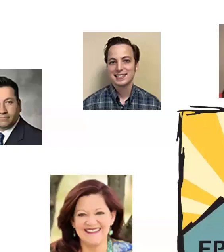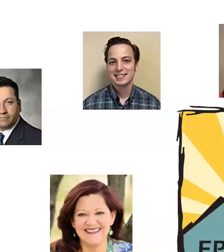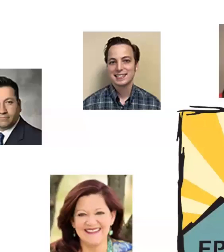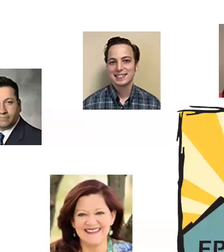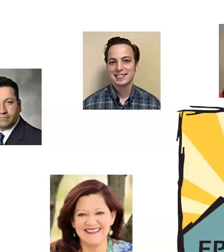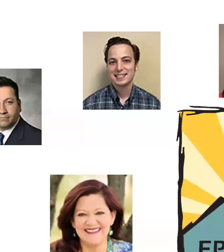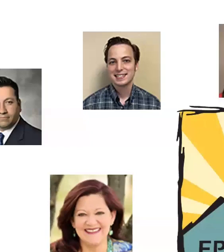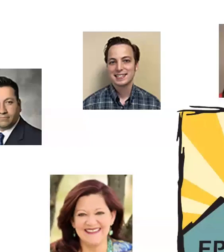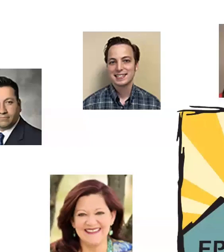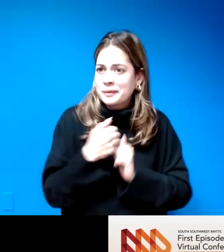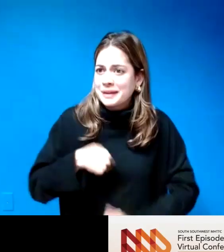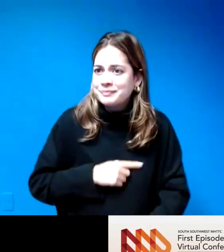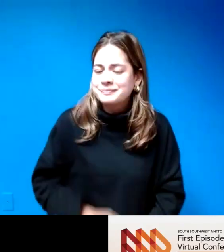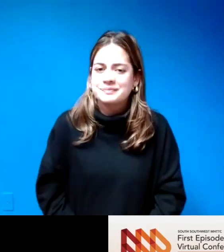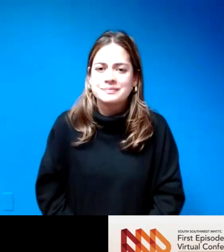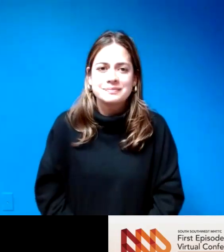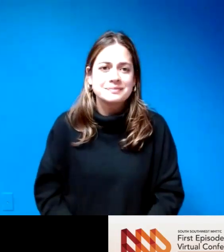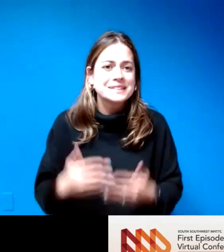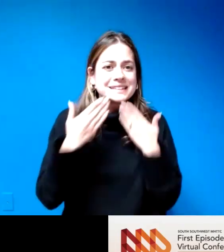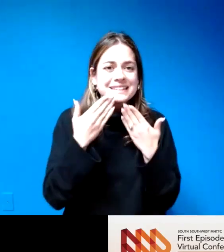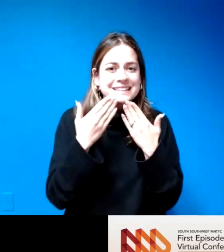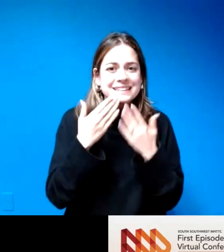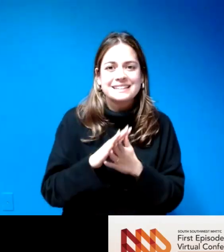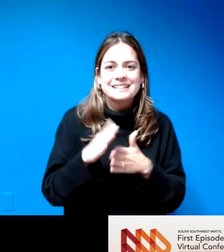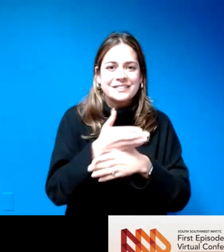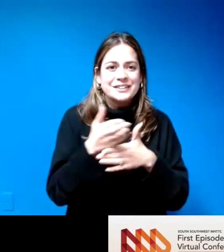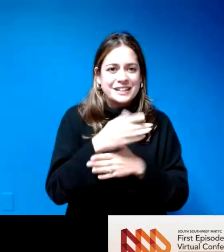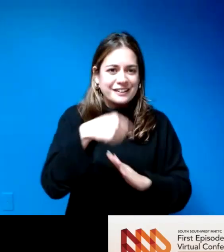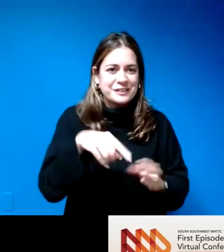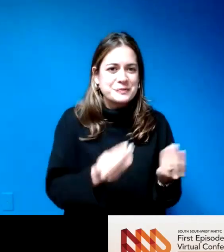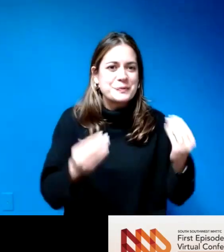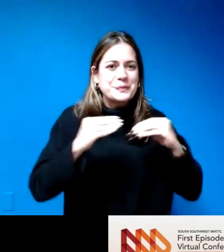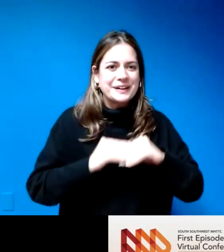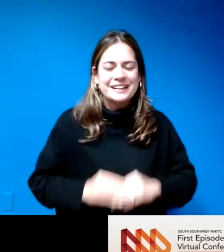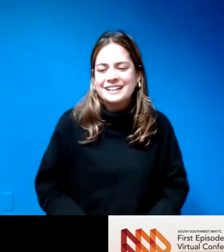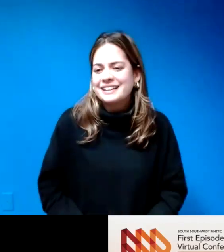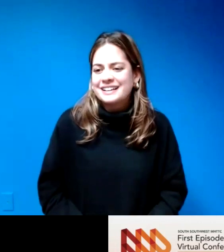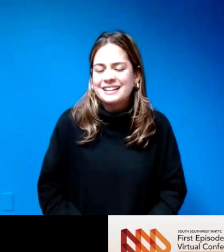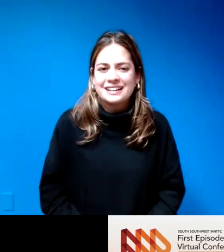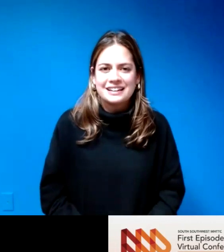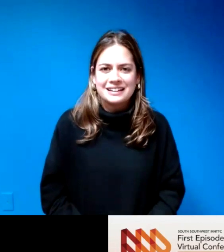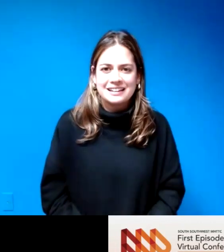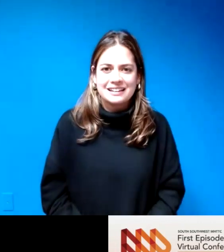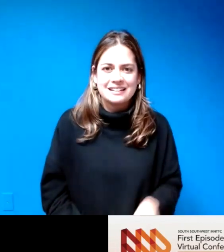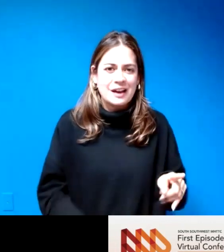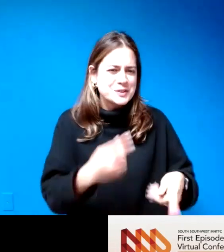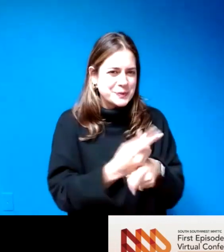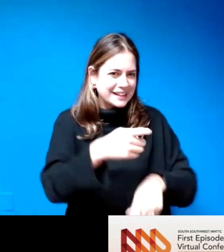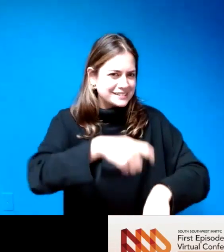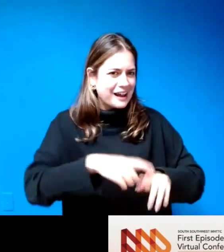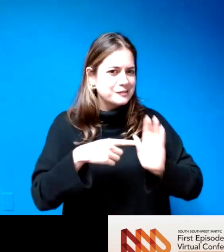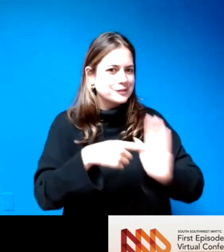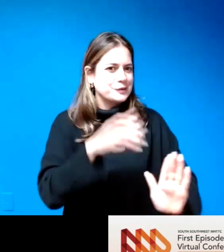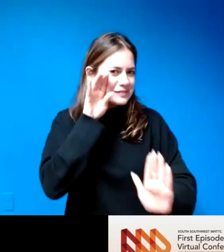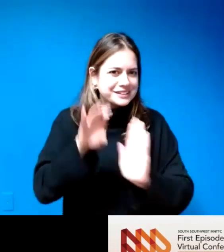Thank you, Sam. That's awesome. I appreciate you sharing them a little bit early. It was definitely the right time.